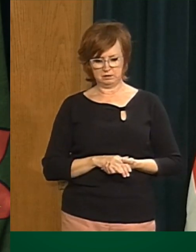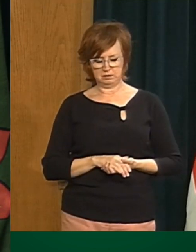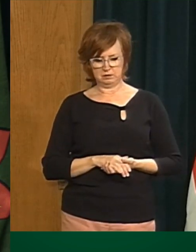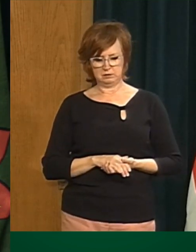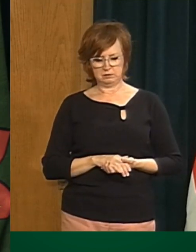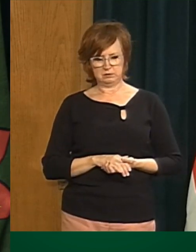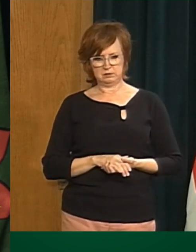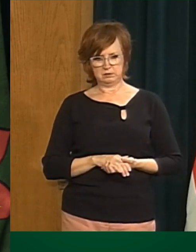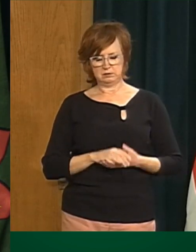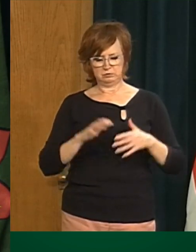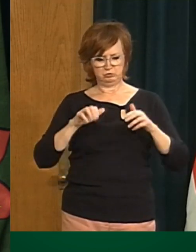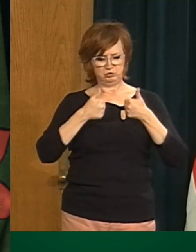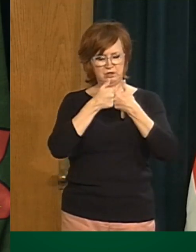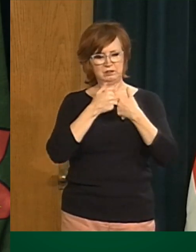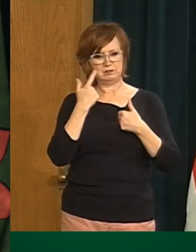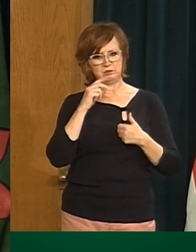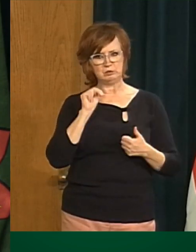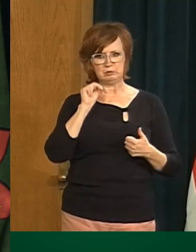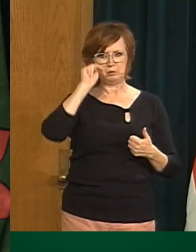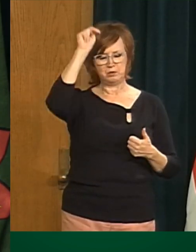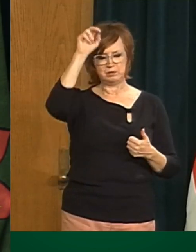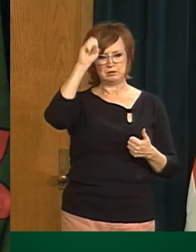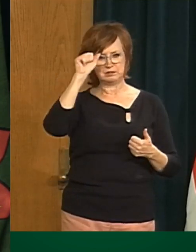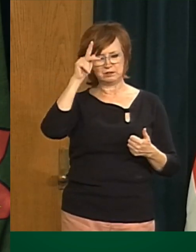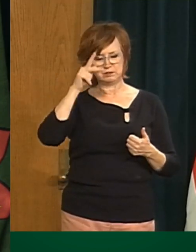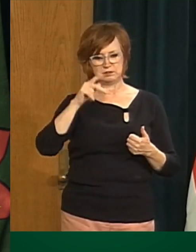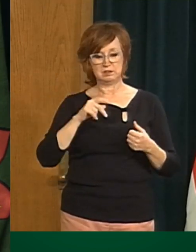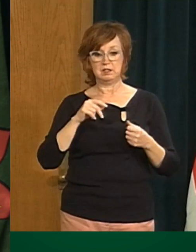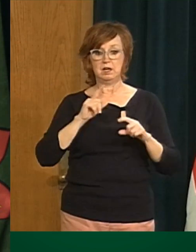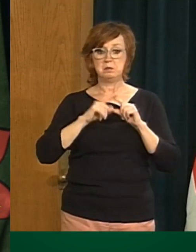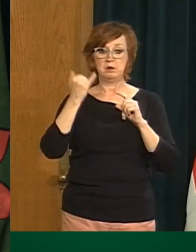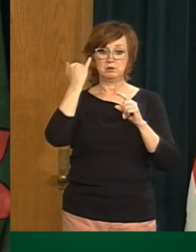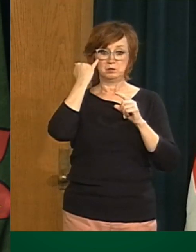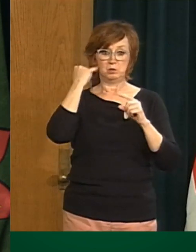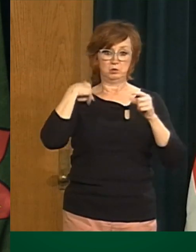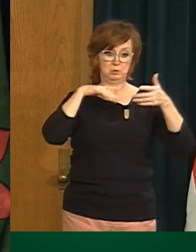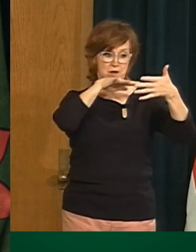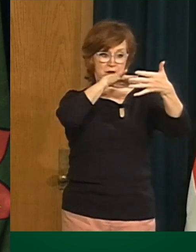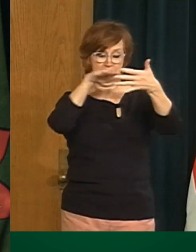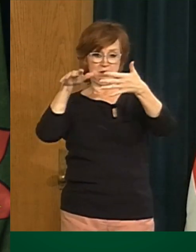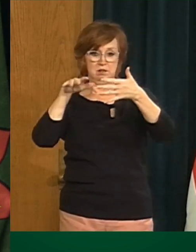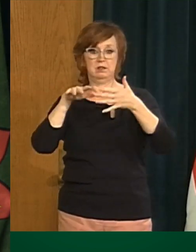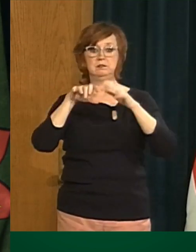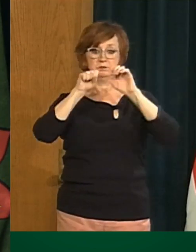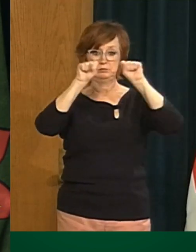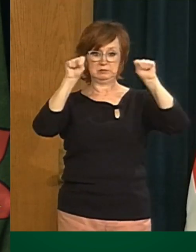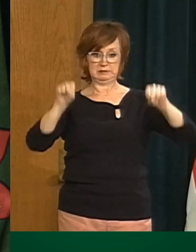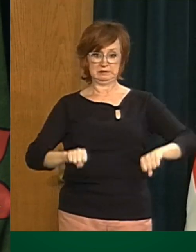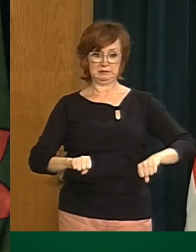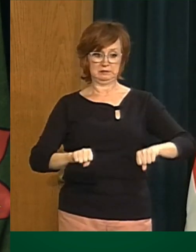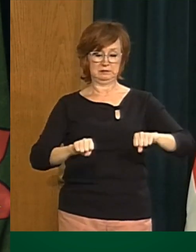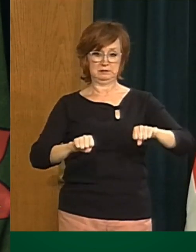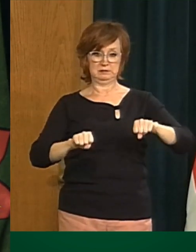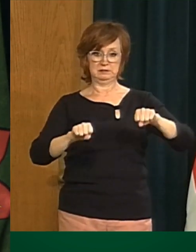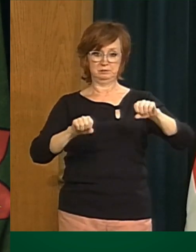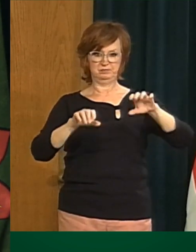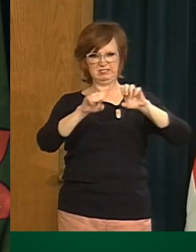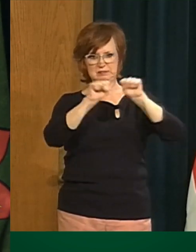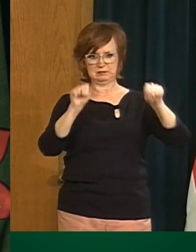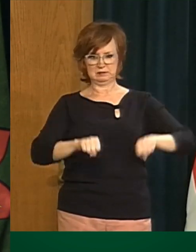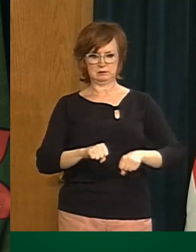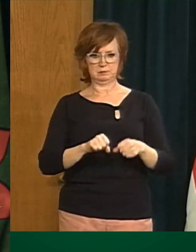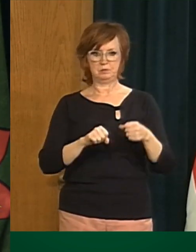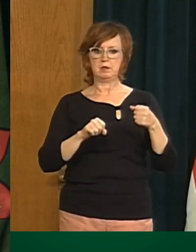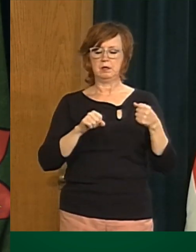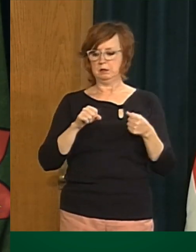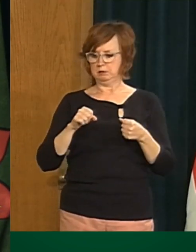each community in Saskatchewan, some of the reasons for travel, some of the reasons for movement are different. For instance, there are northern communities that don't have a grocery